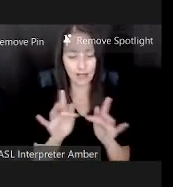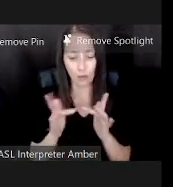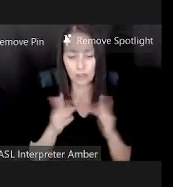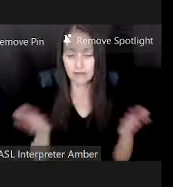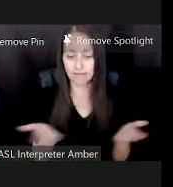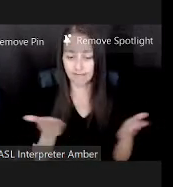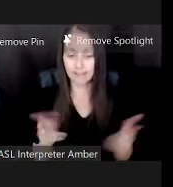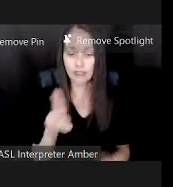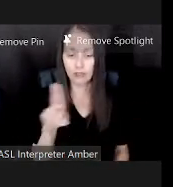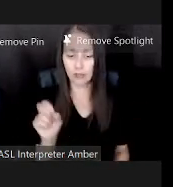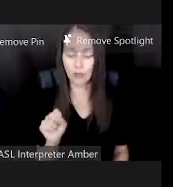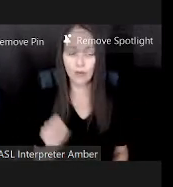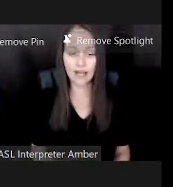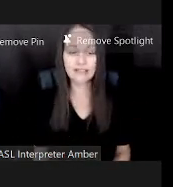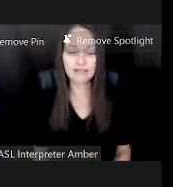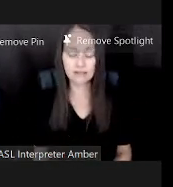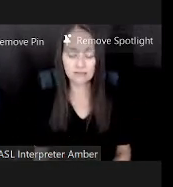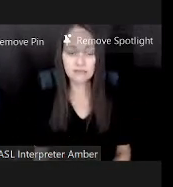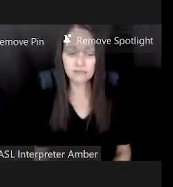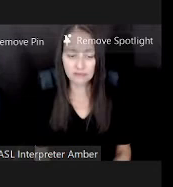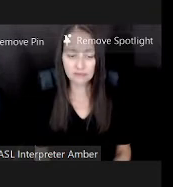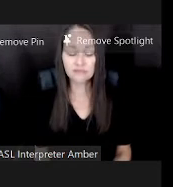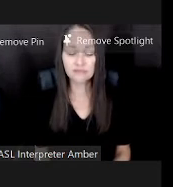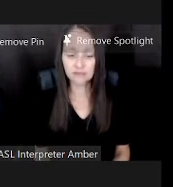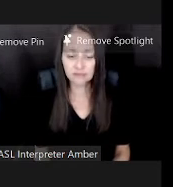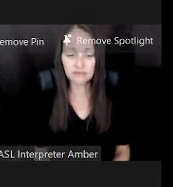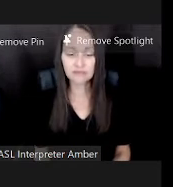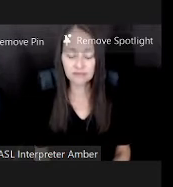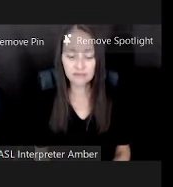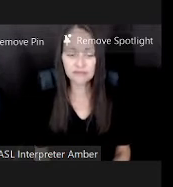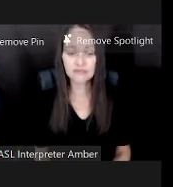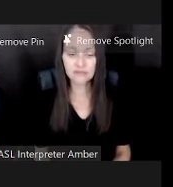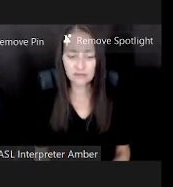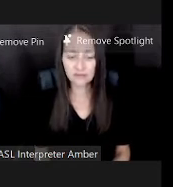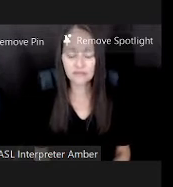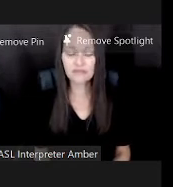States. And we literally were working in